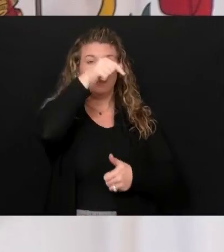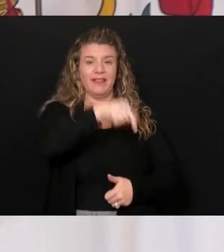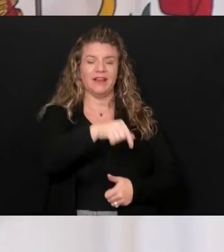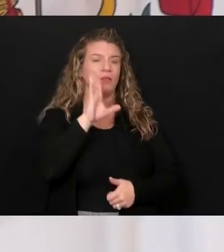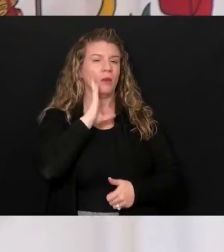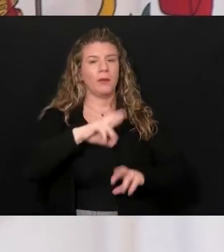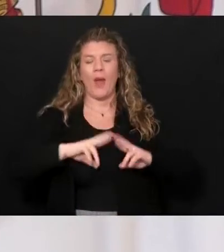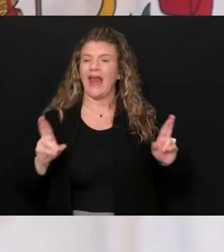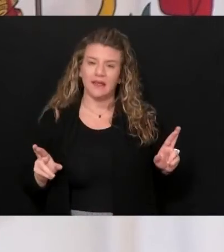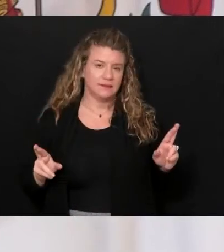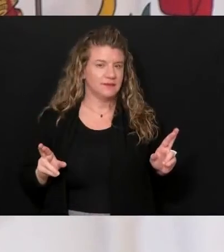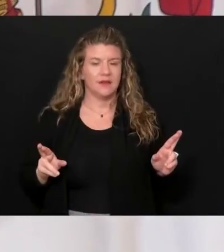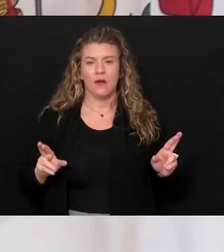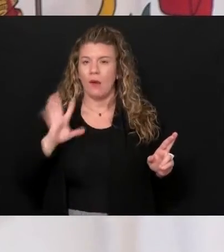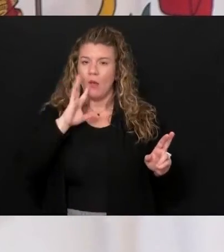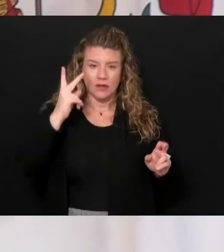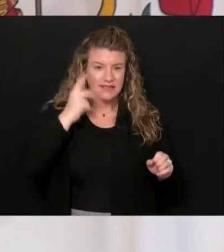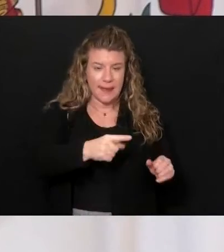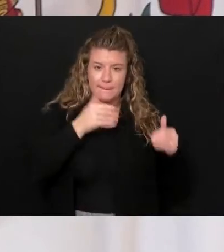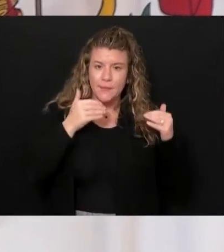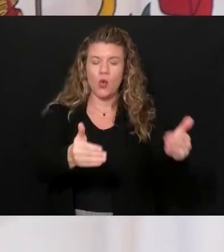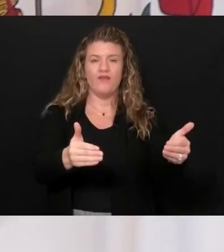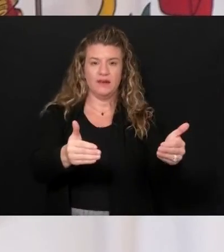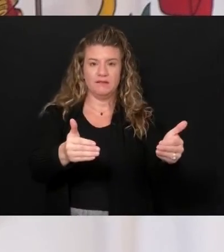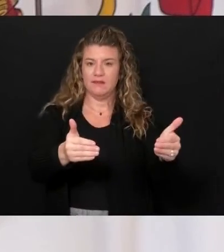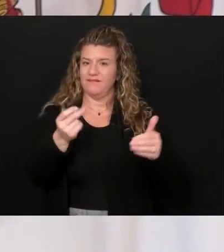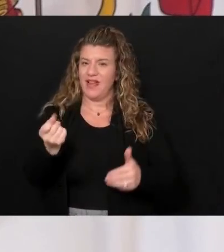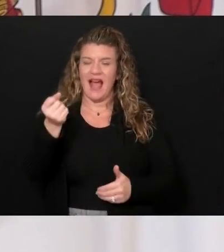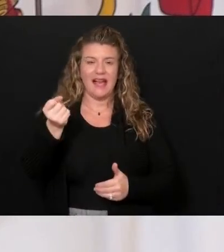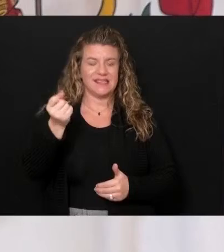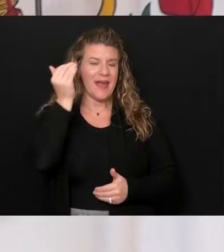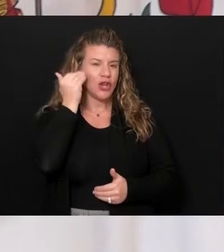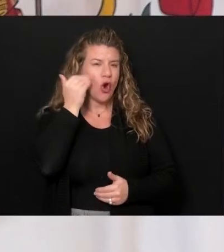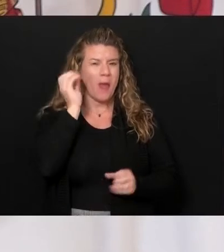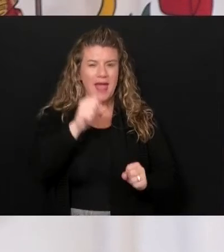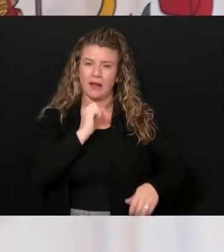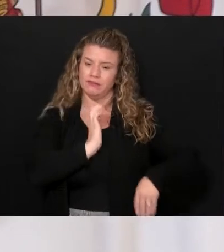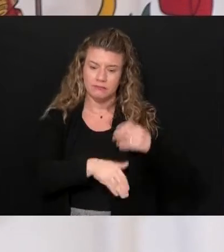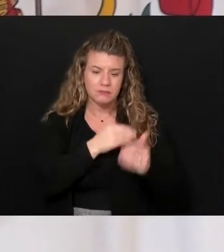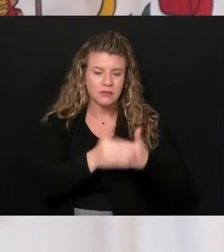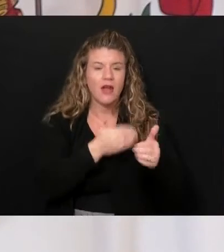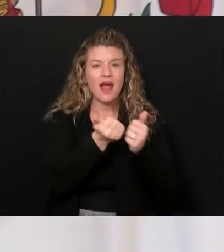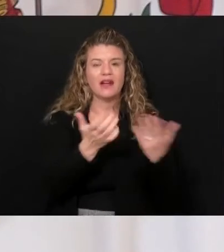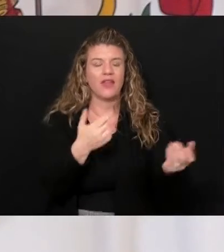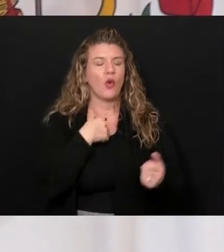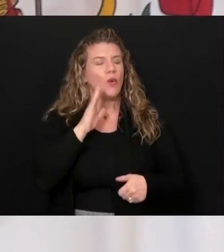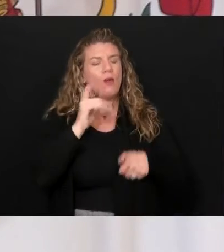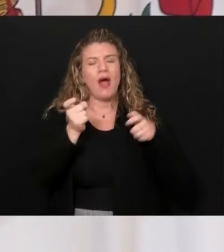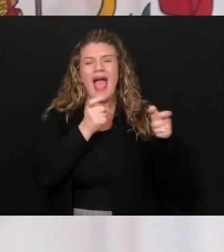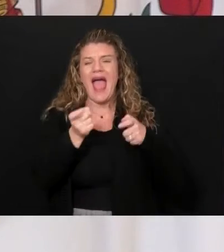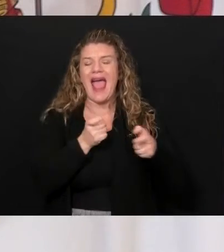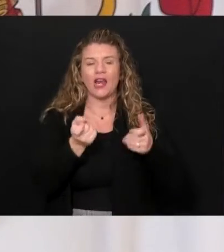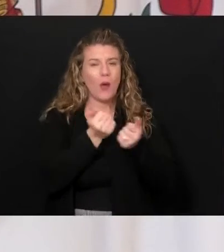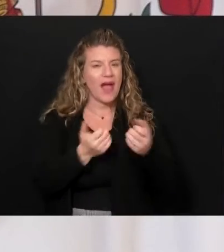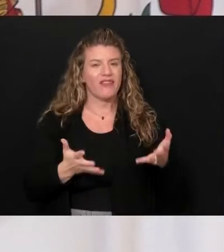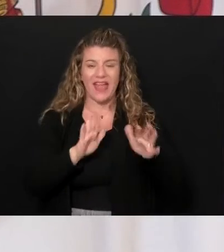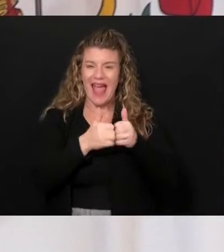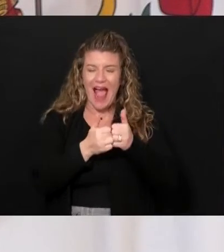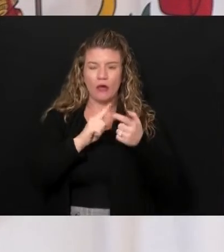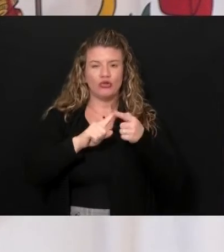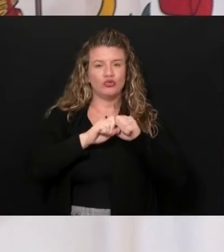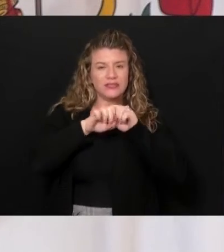going to be ready. I think you'll see them move like I know they can and everything. We'll handle the distribution of